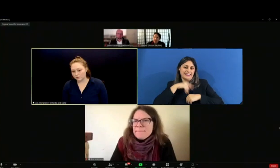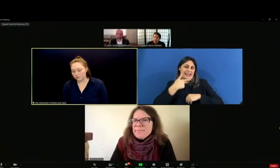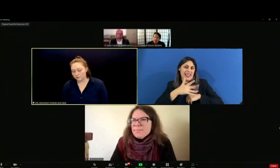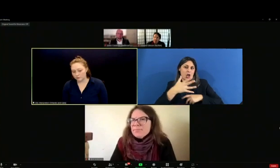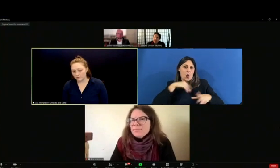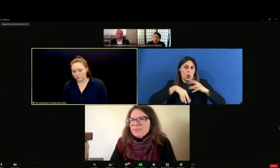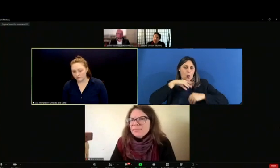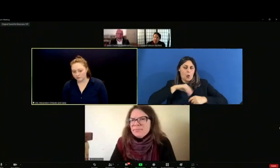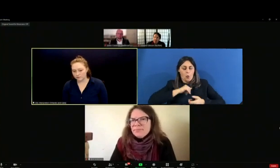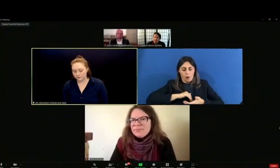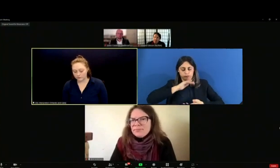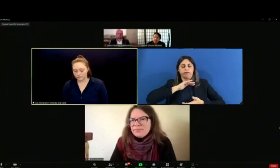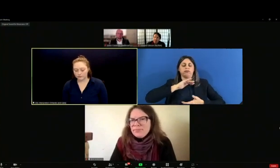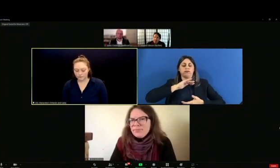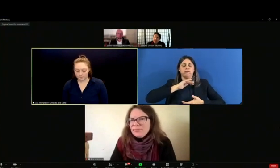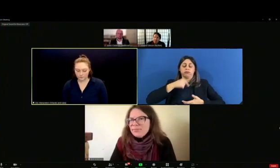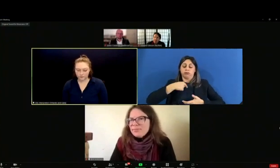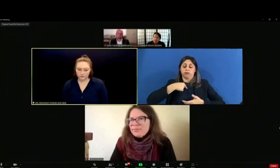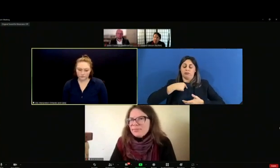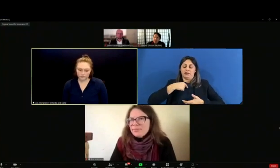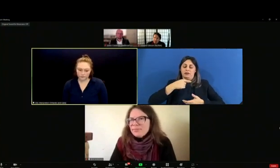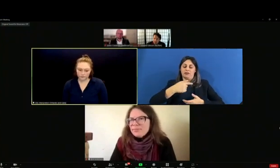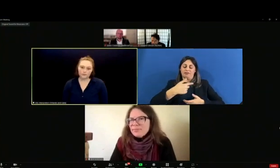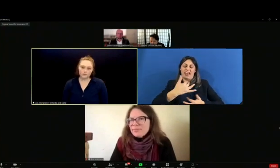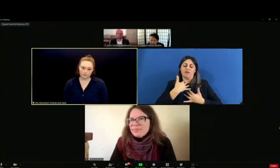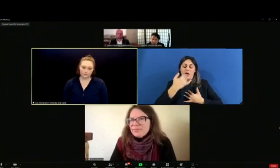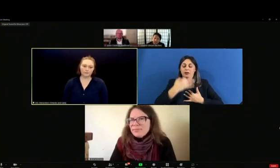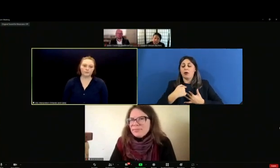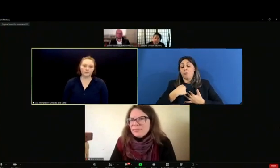events? What is your answer to that question?